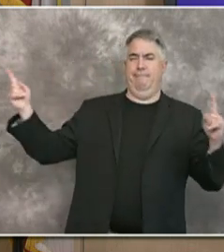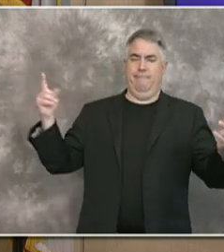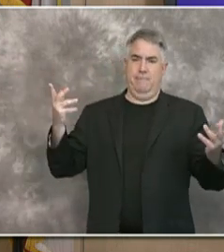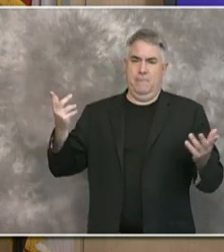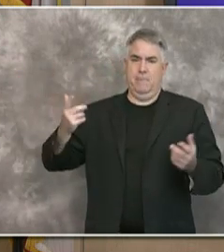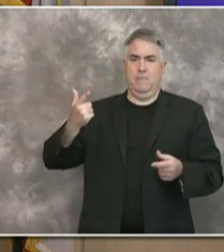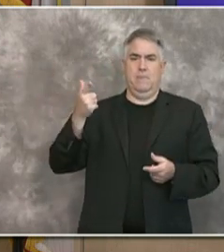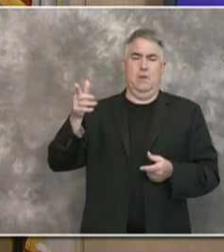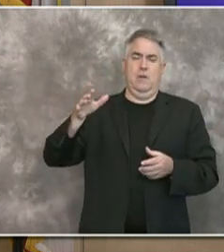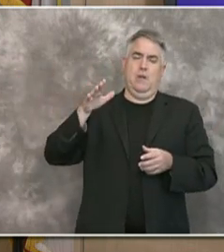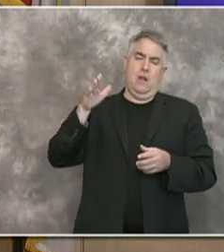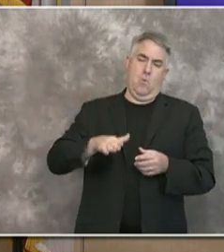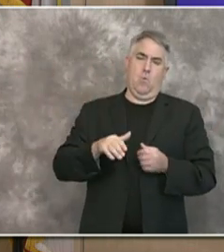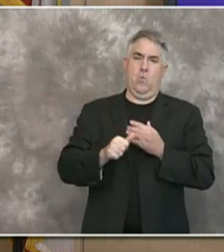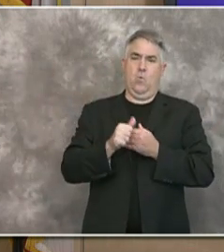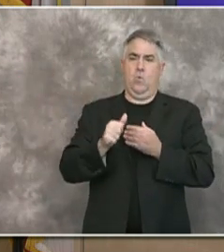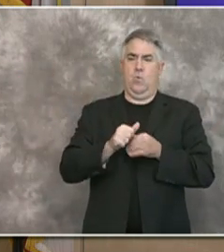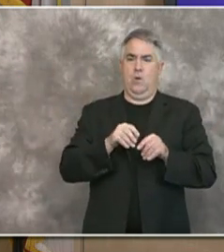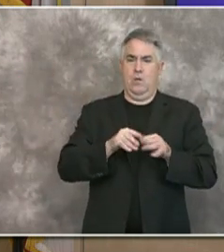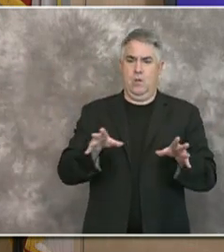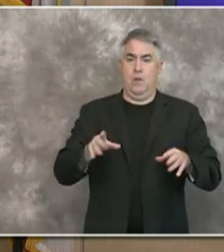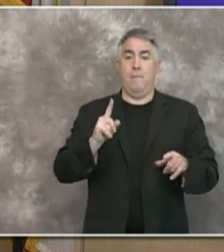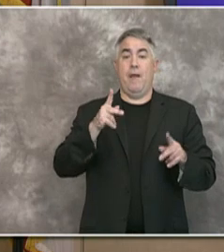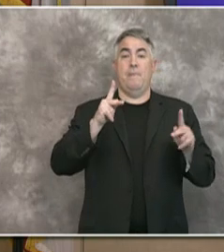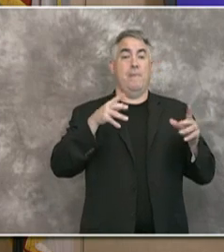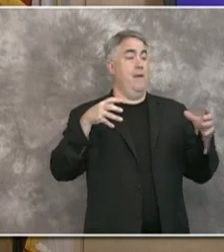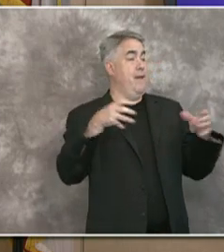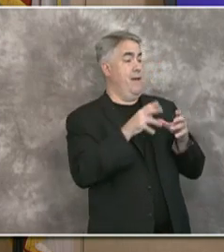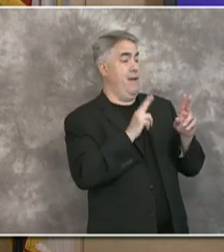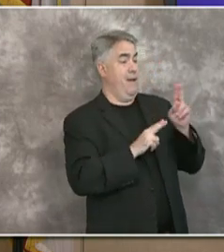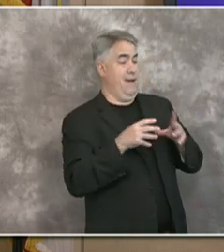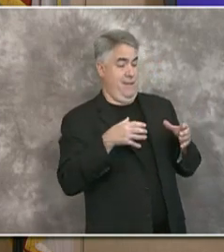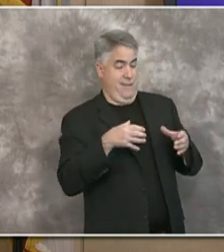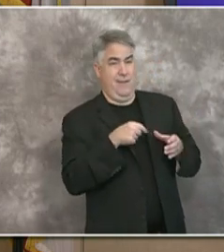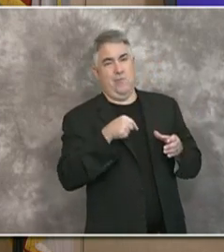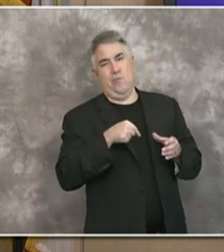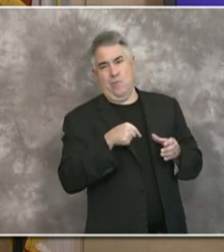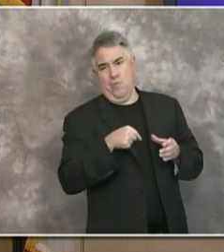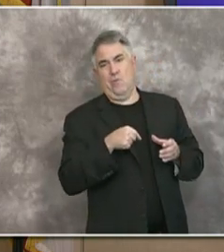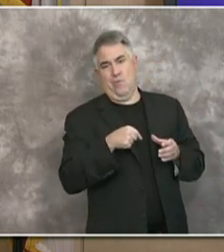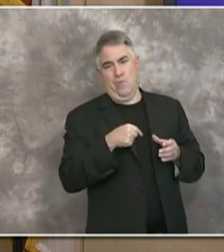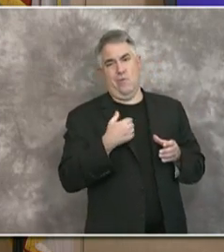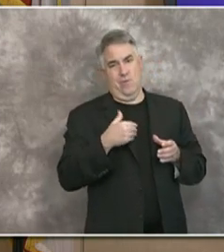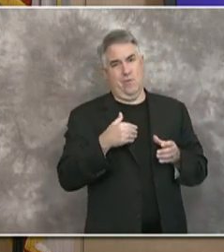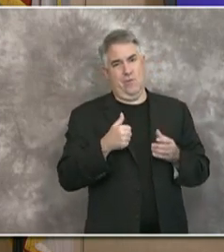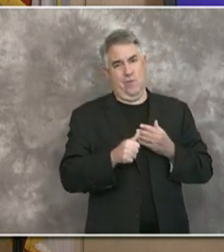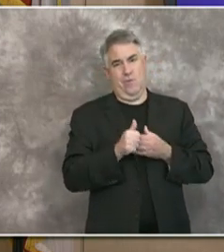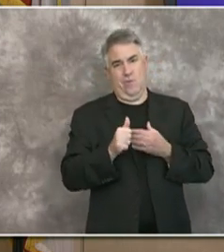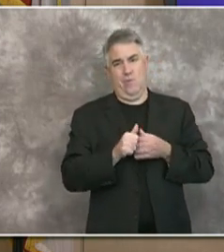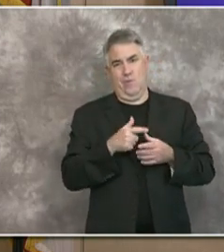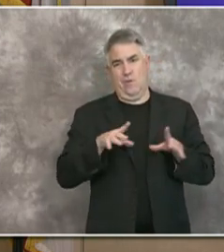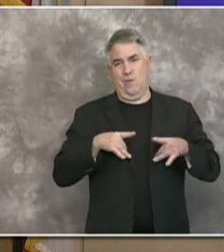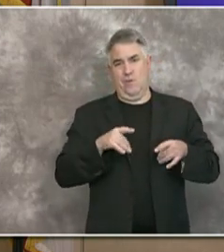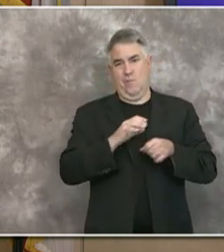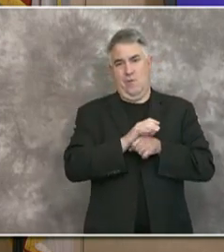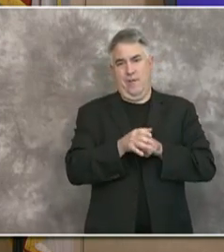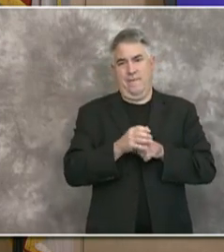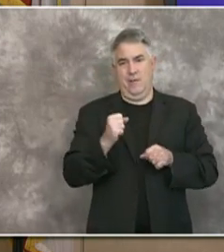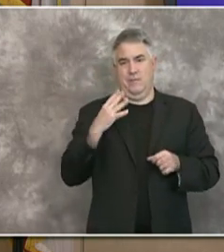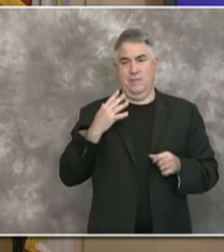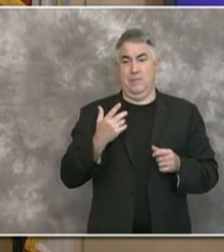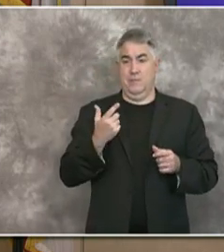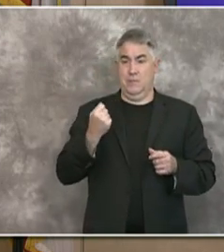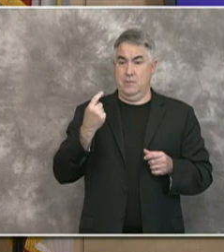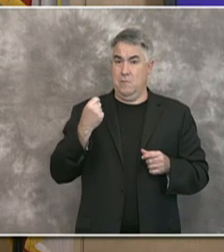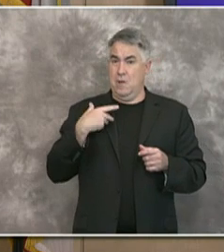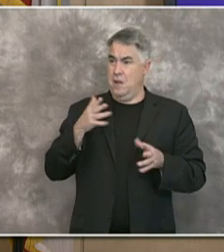shore, where people might gather and sit in large groups in close proximity to one another, and so that's why in San Diego County we've allowed the water activities